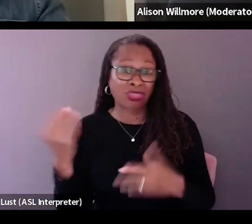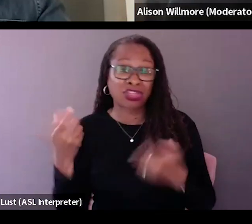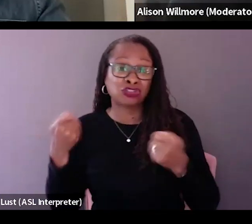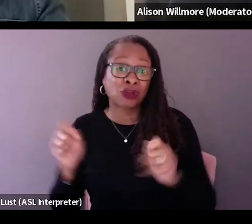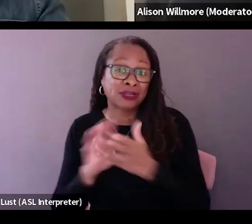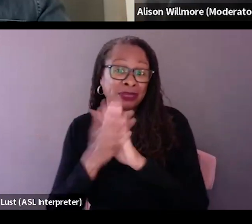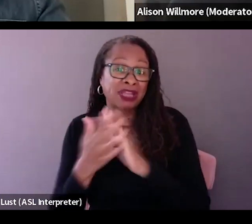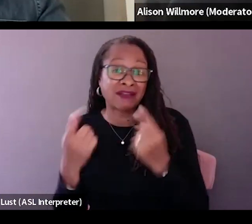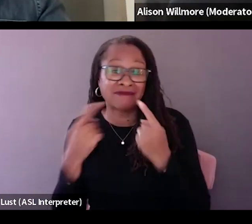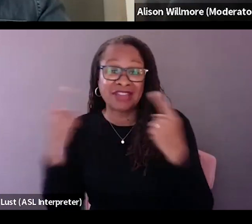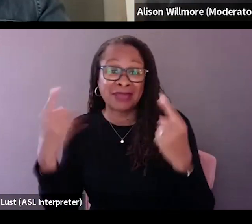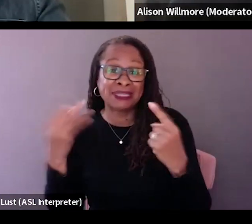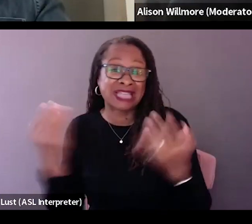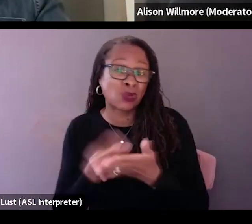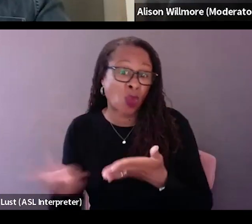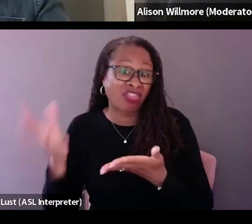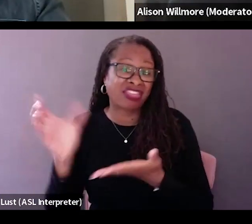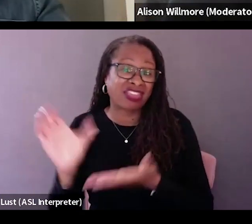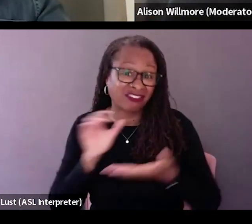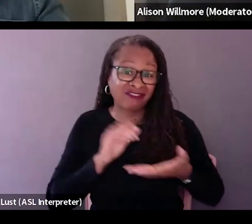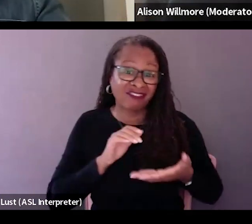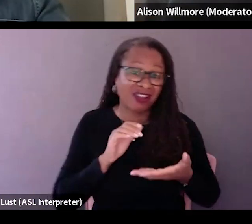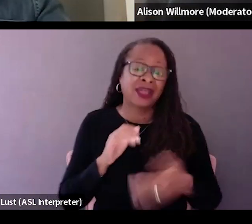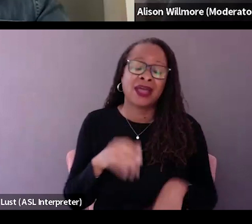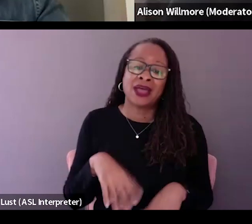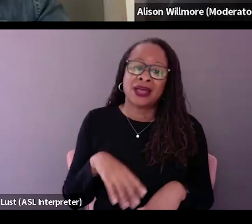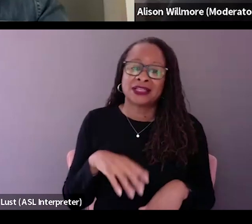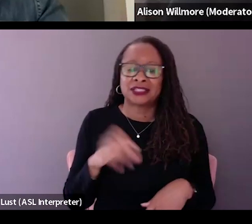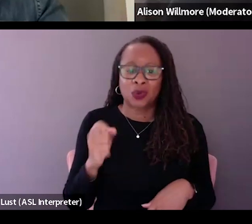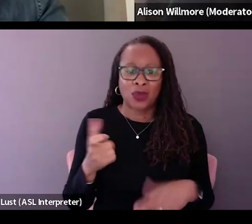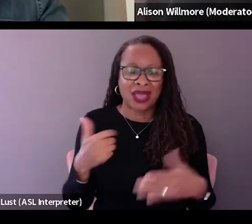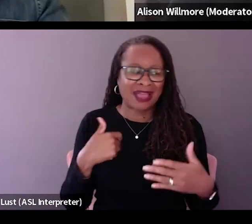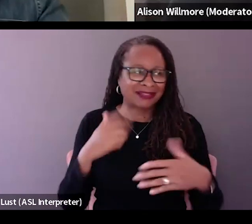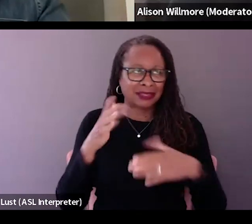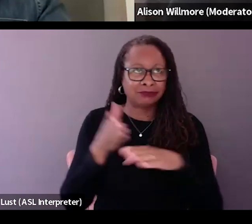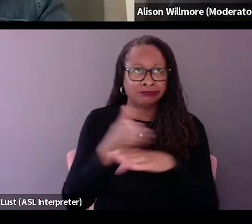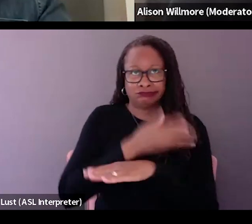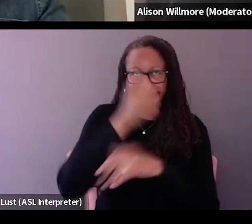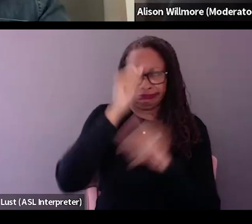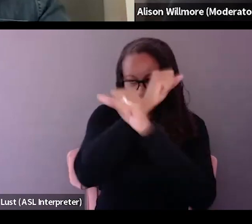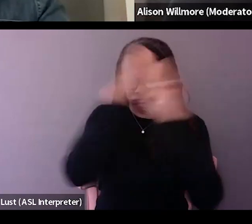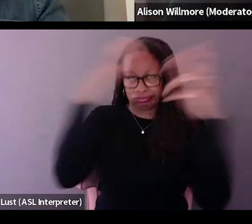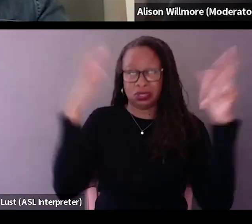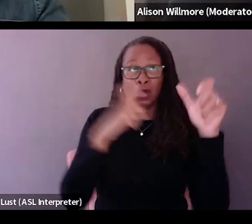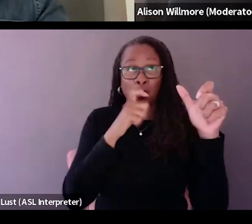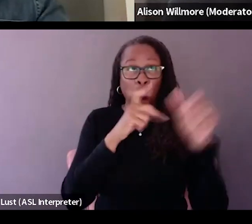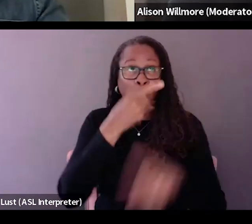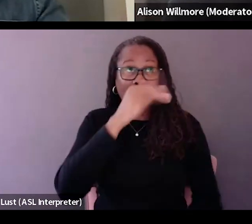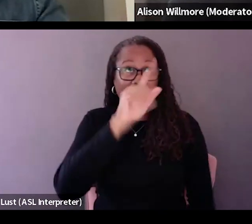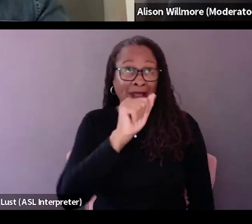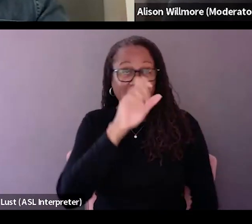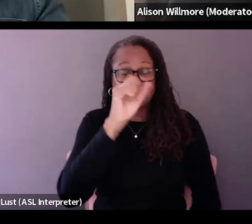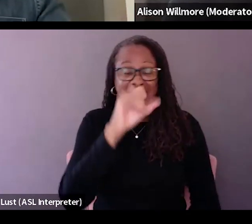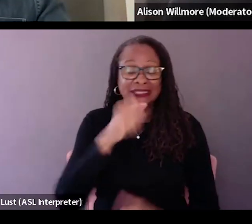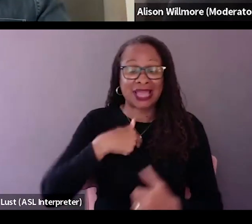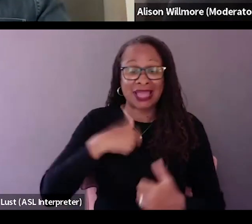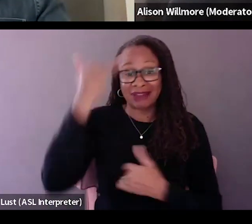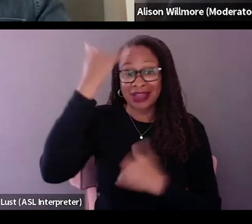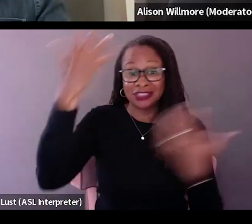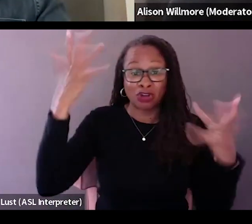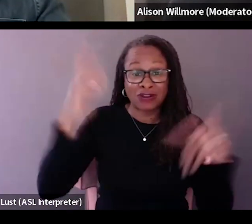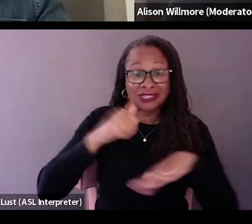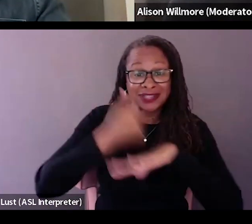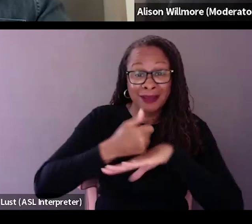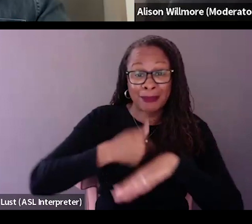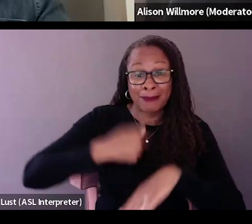and wealthy. And so that came with all these preconceived notions for me of who Pamela Anderson would be. And so when it